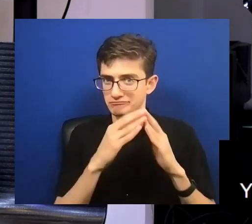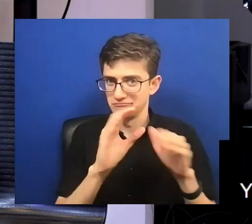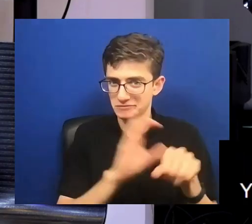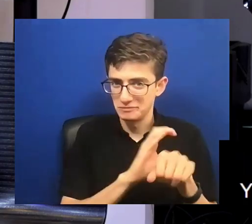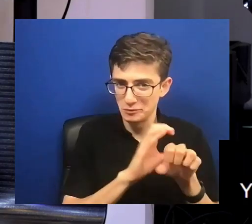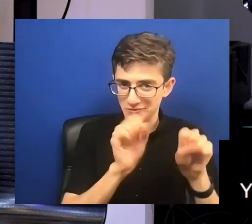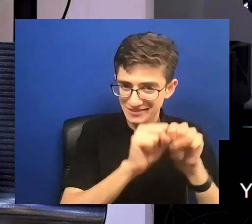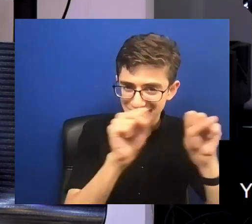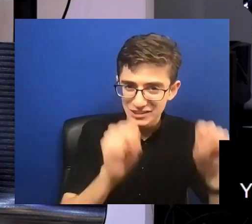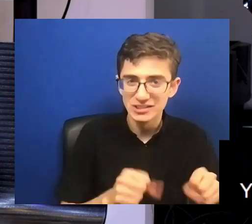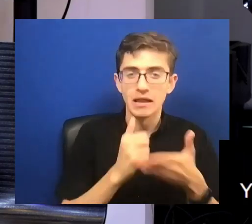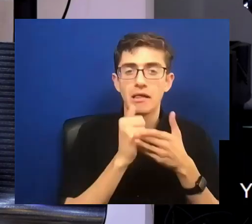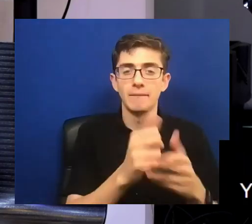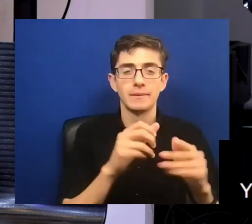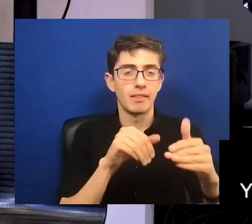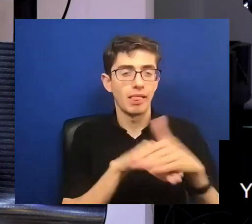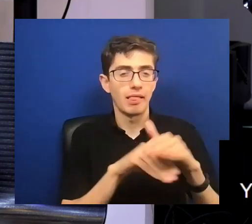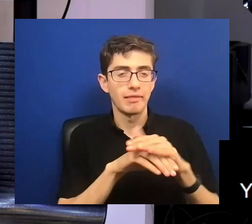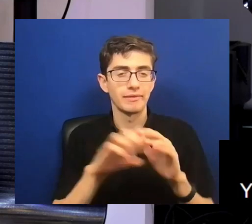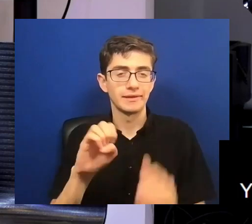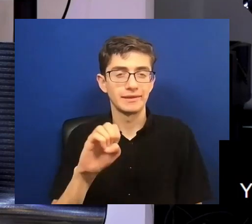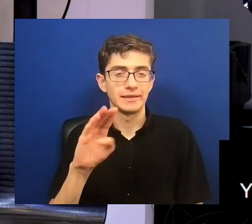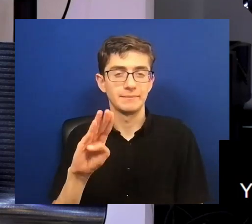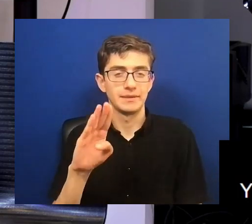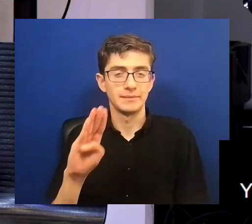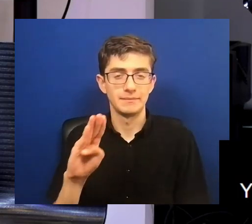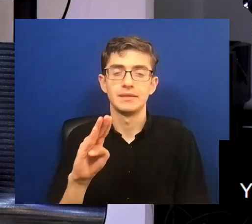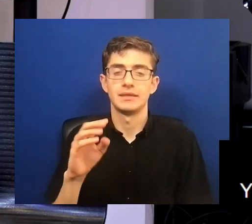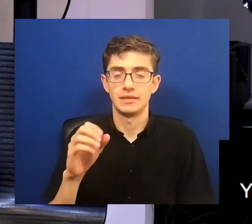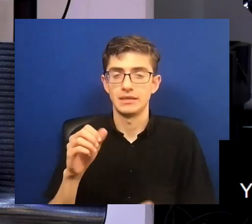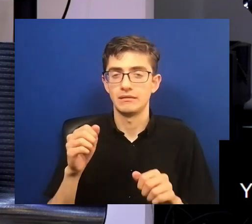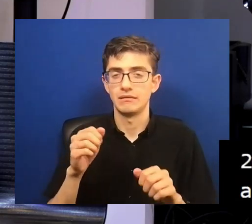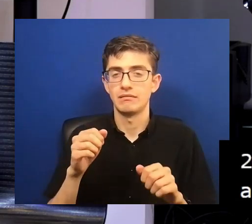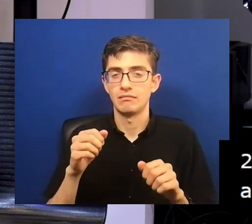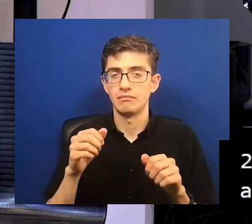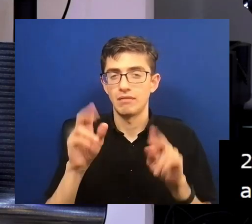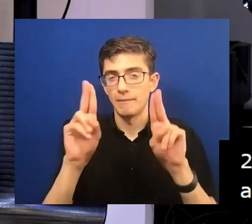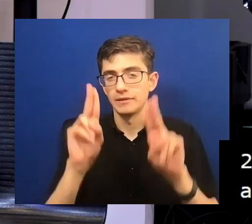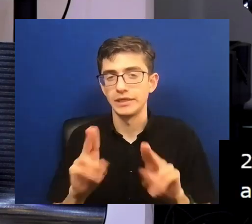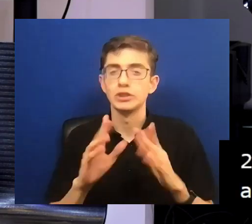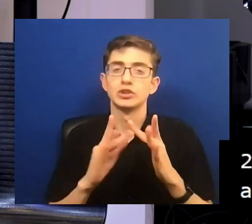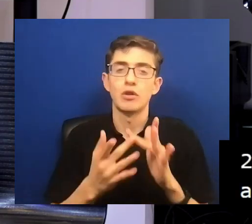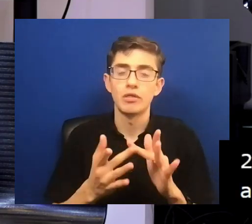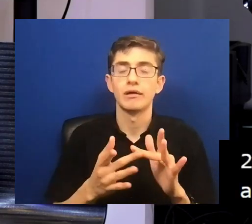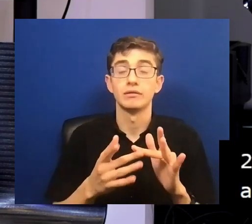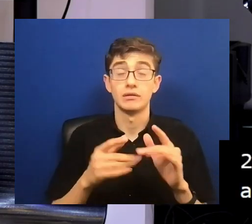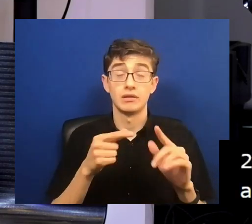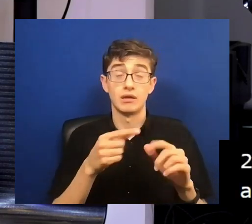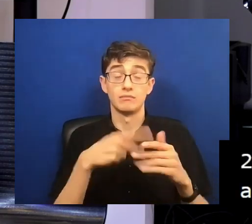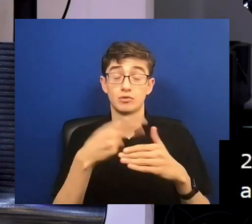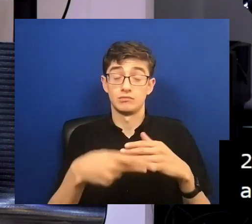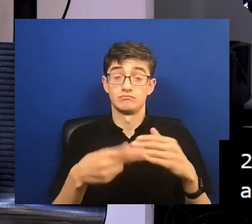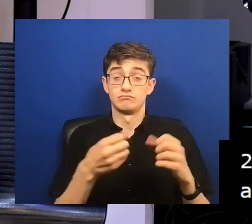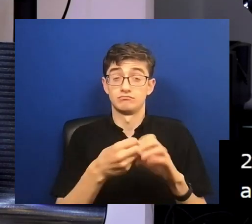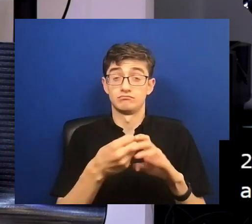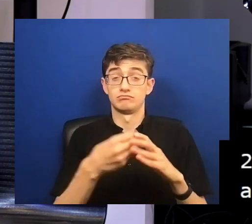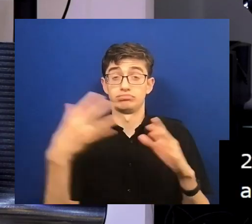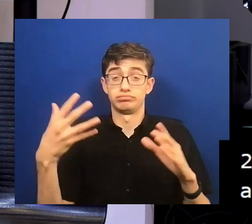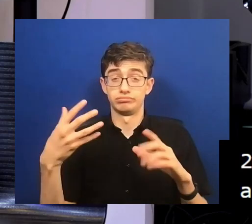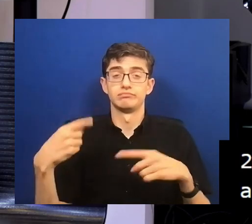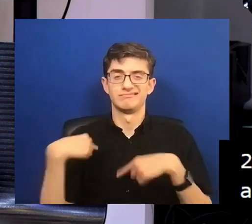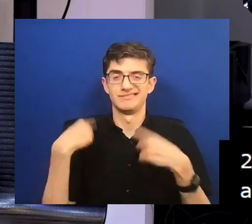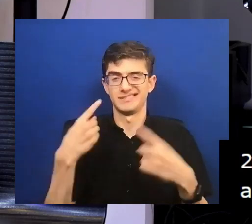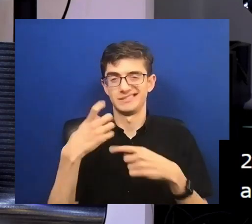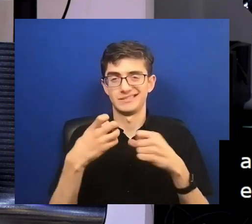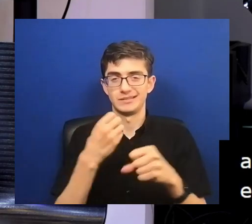the EBB application online. And we've deepened that in the last year and a half or so with